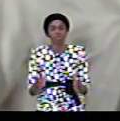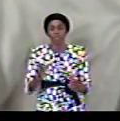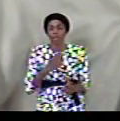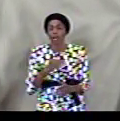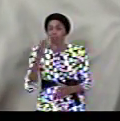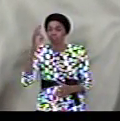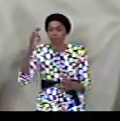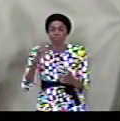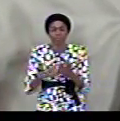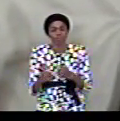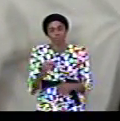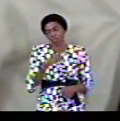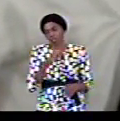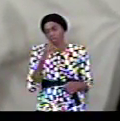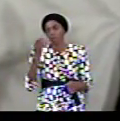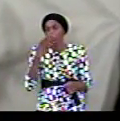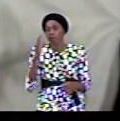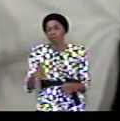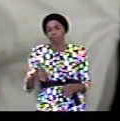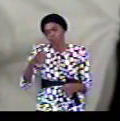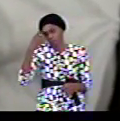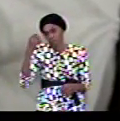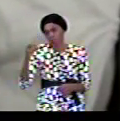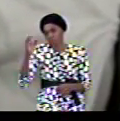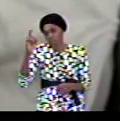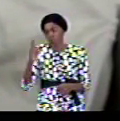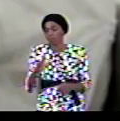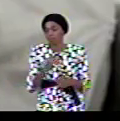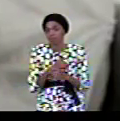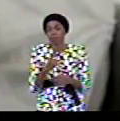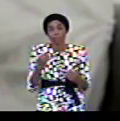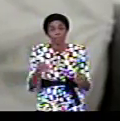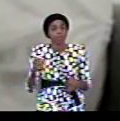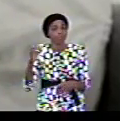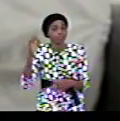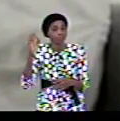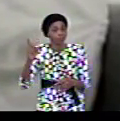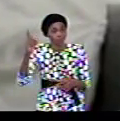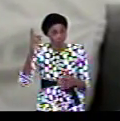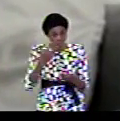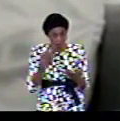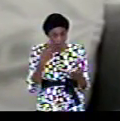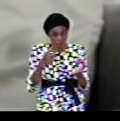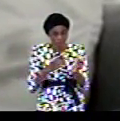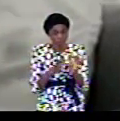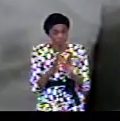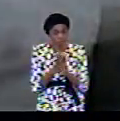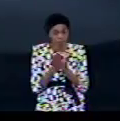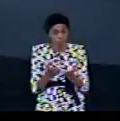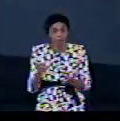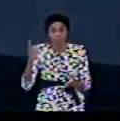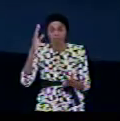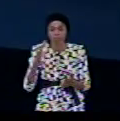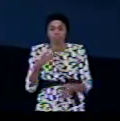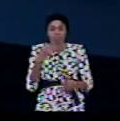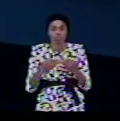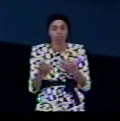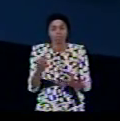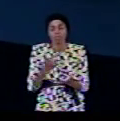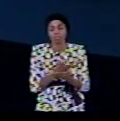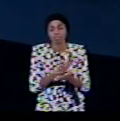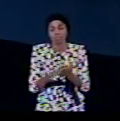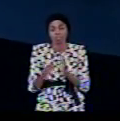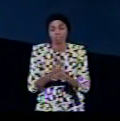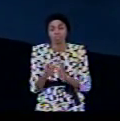all, God loves him. Look at this. God judges the righteous, and God is angry with